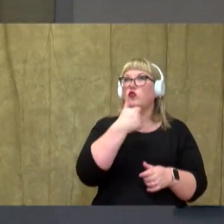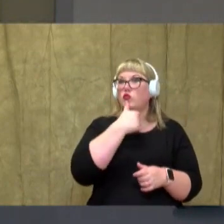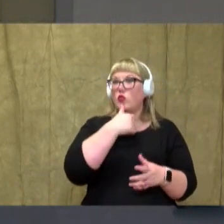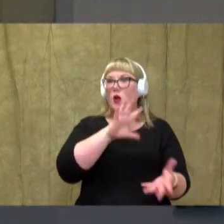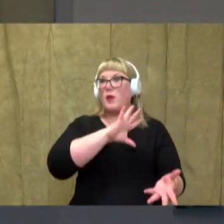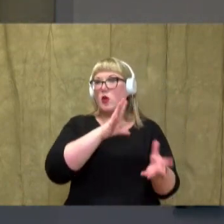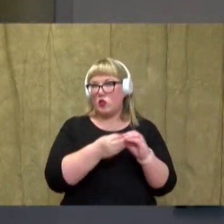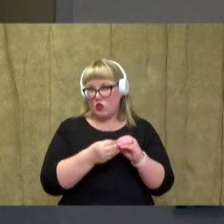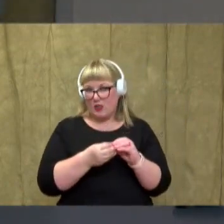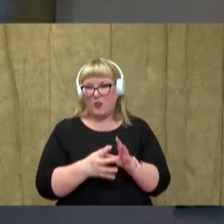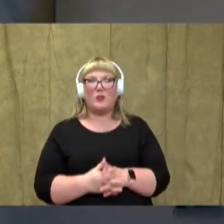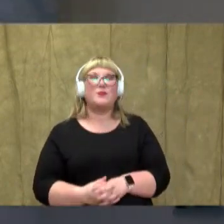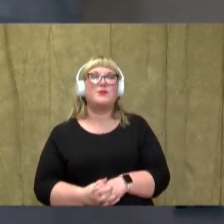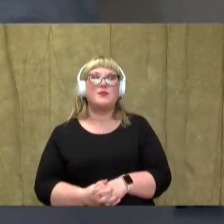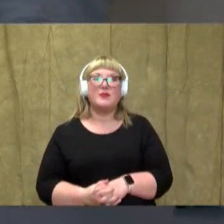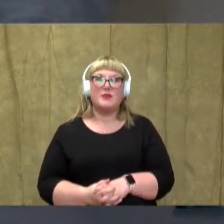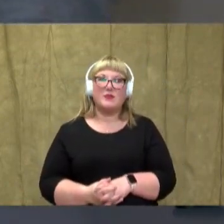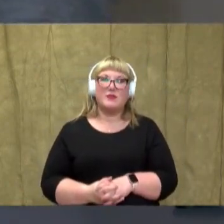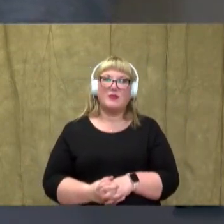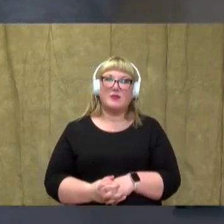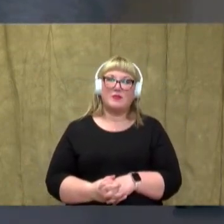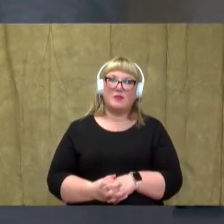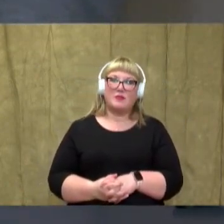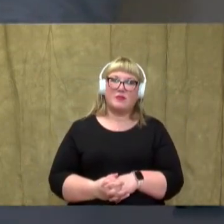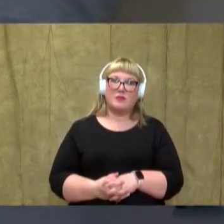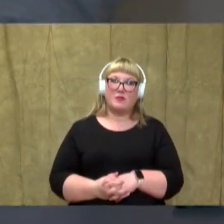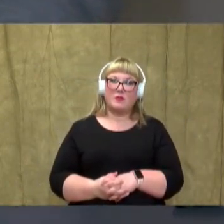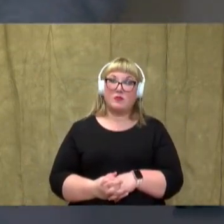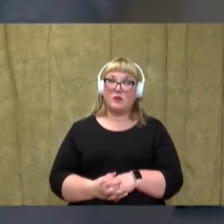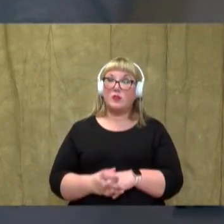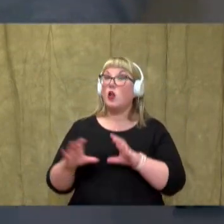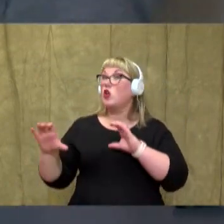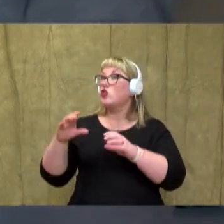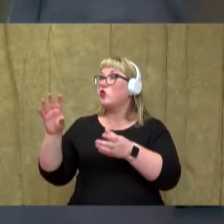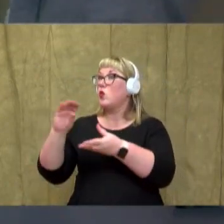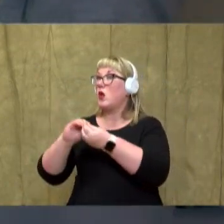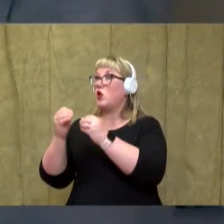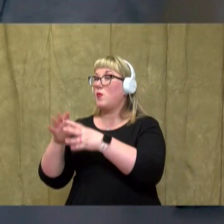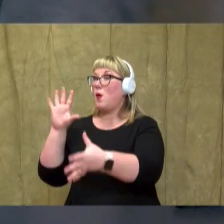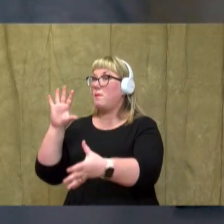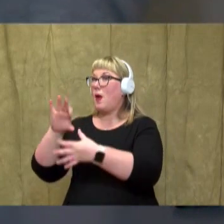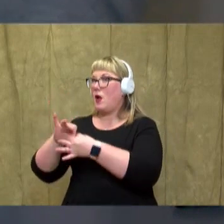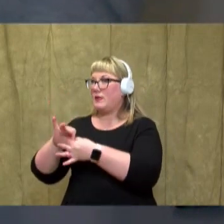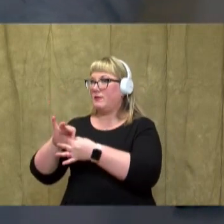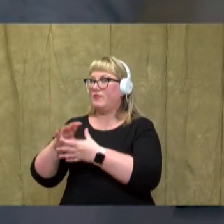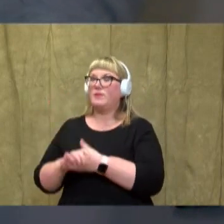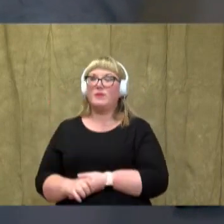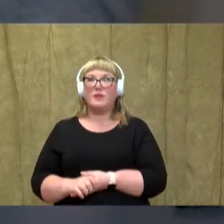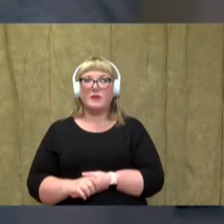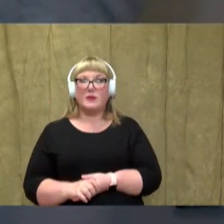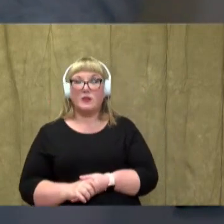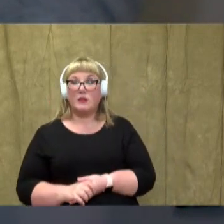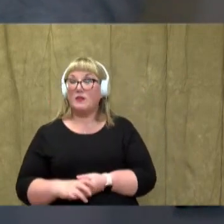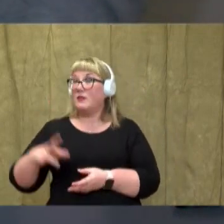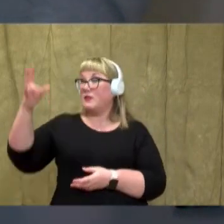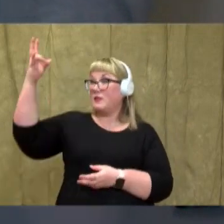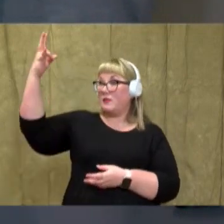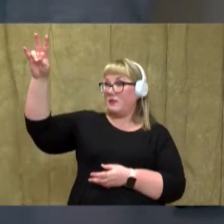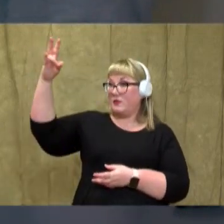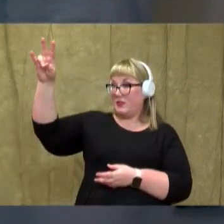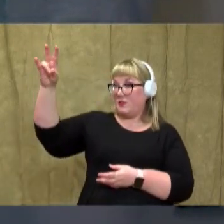47 strawberries all together. Let's do our number bond. We're going to put